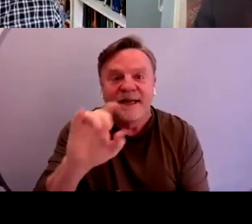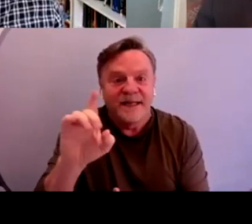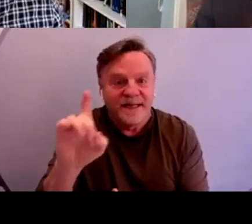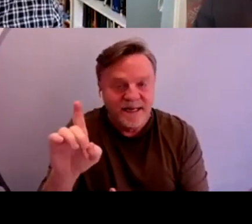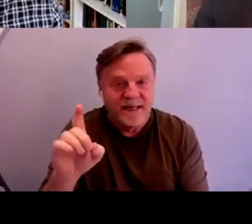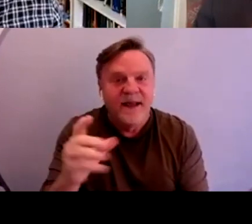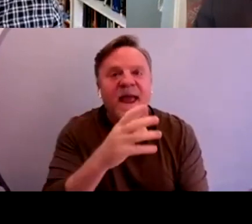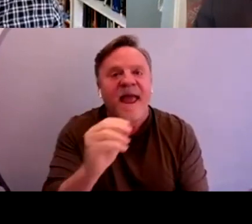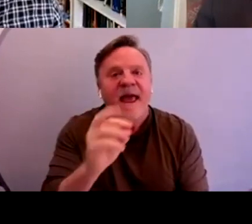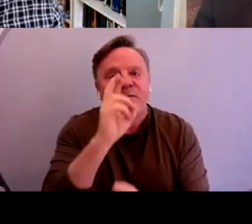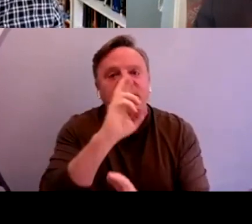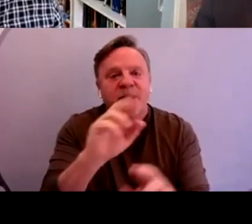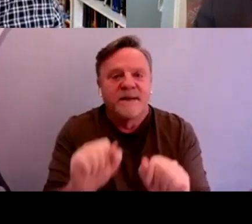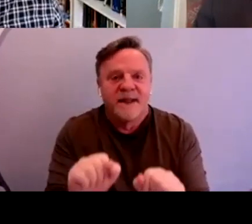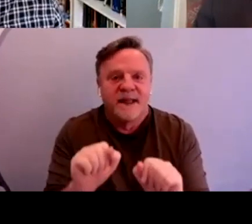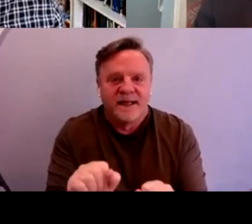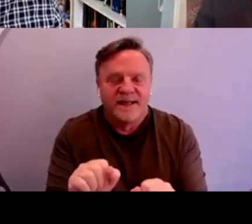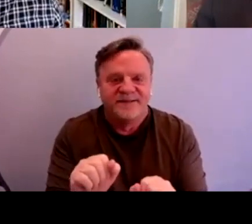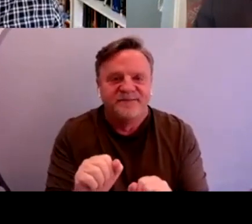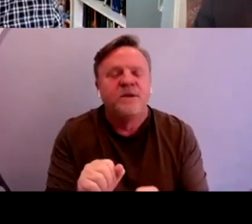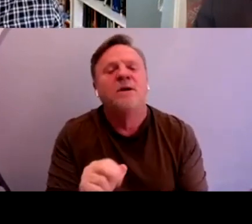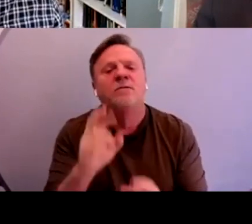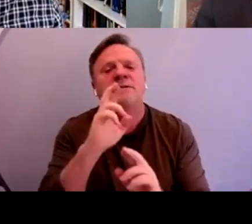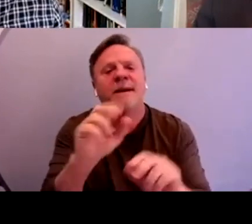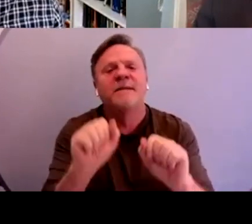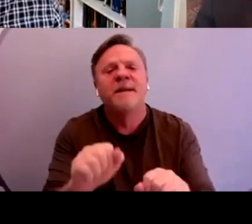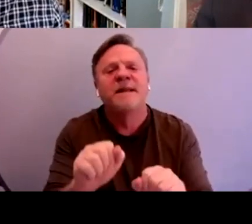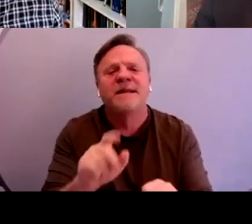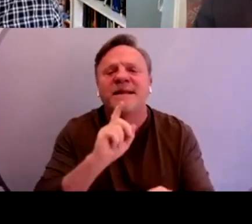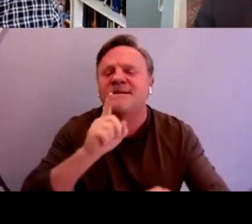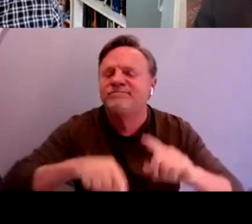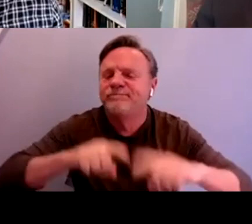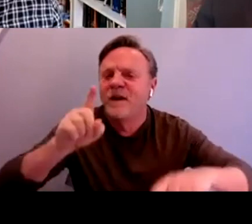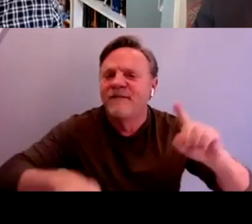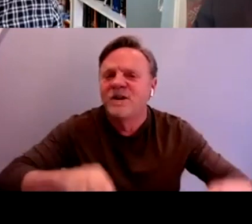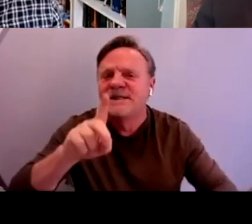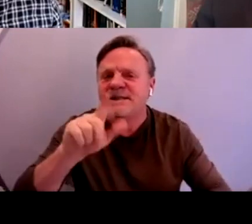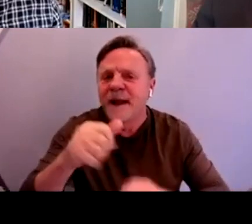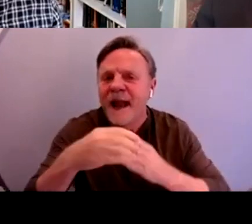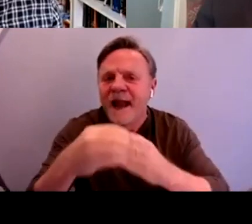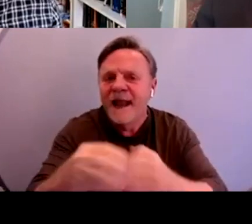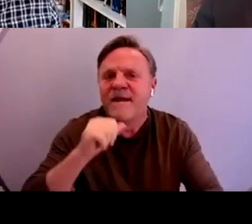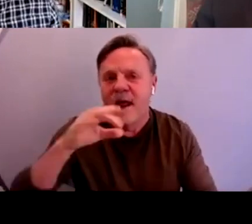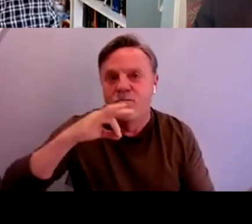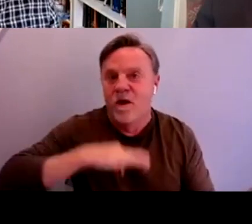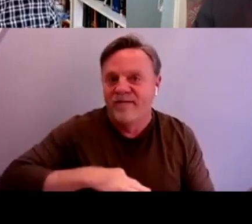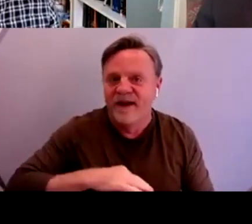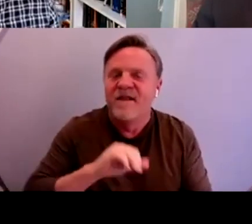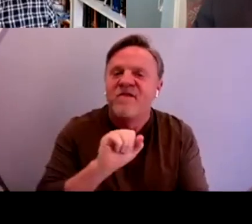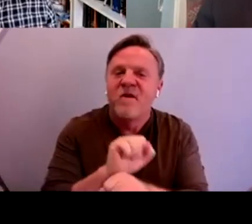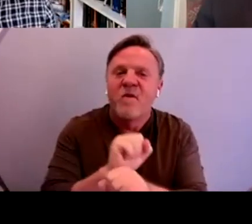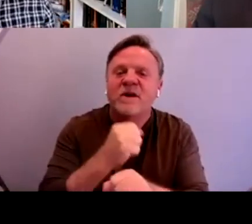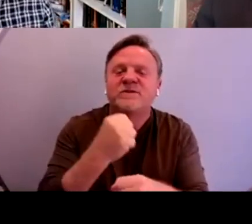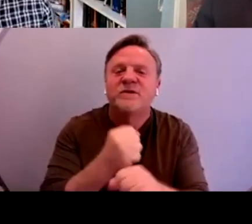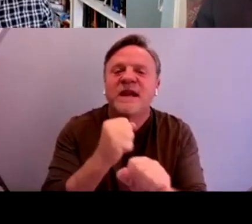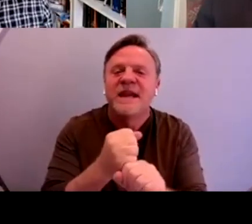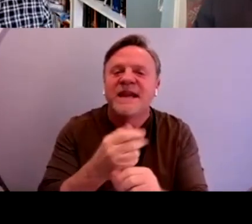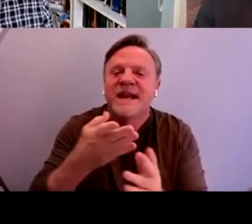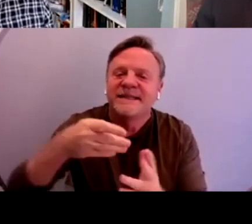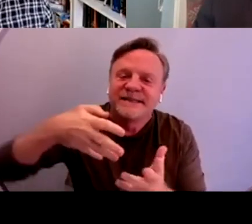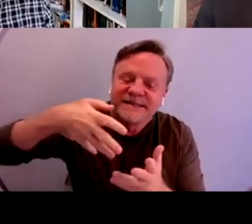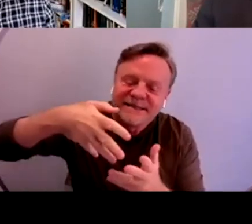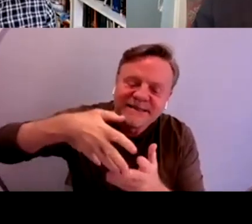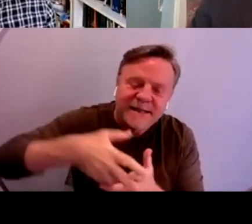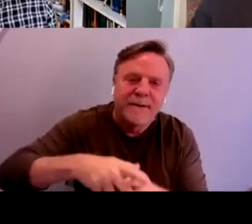and Respectability. Respectability is a diverse, disability-led nonprofit that works to create systemic change in